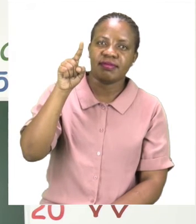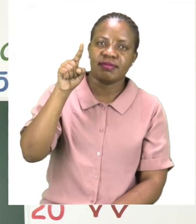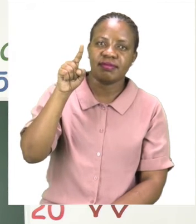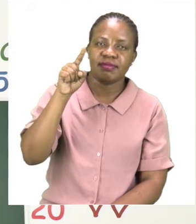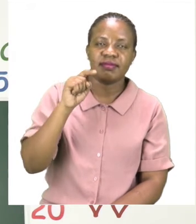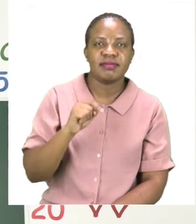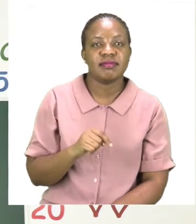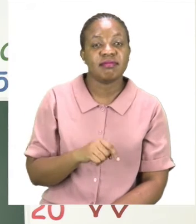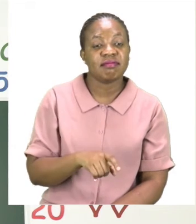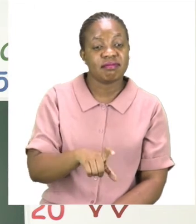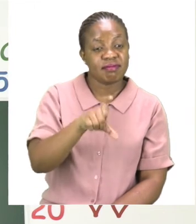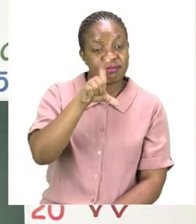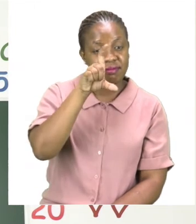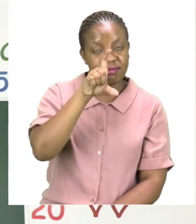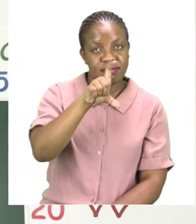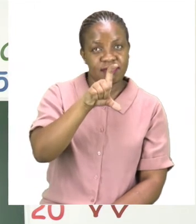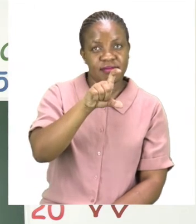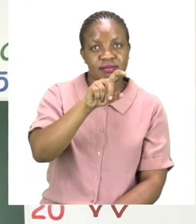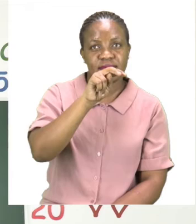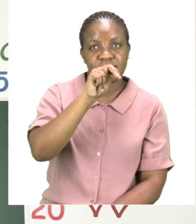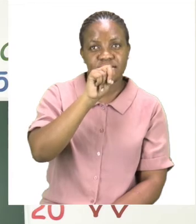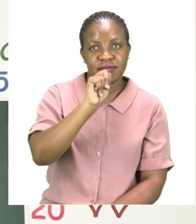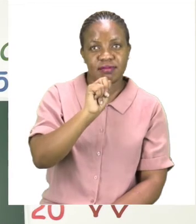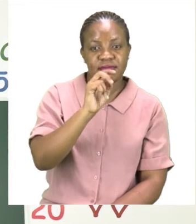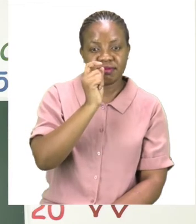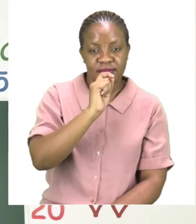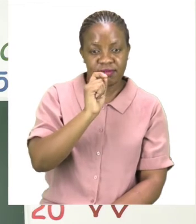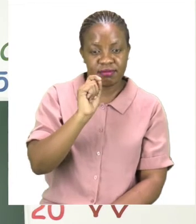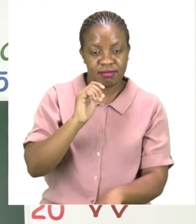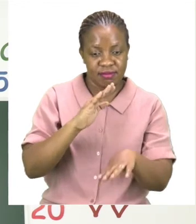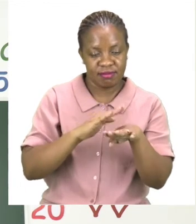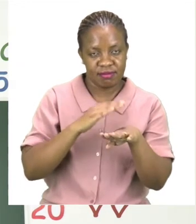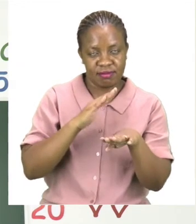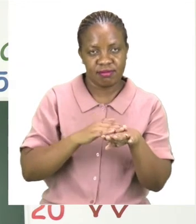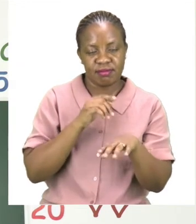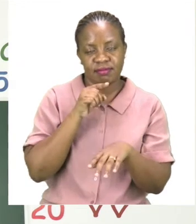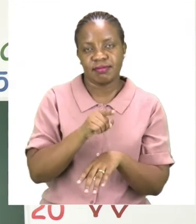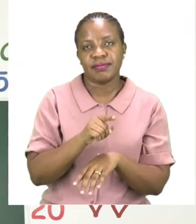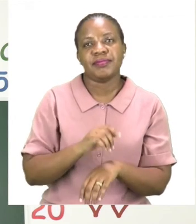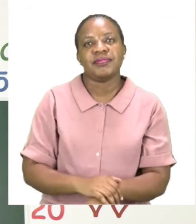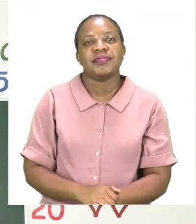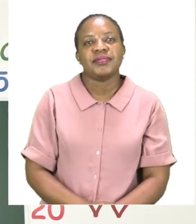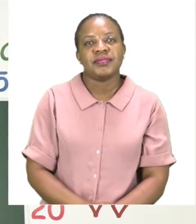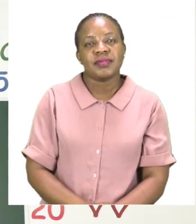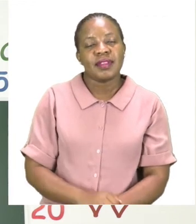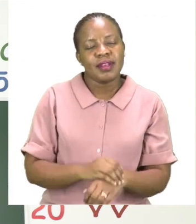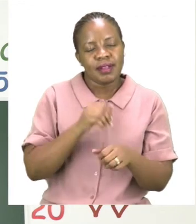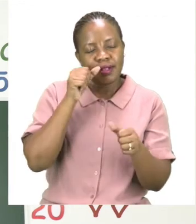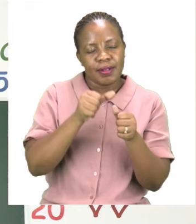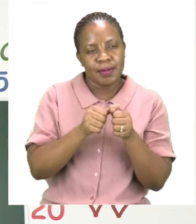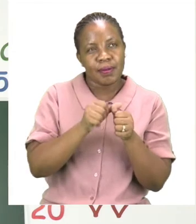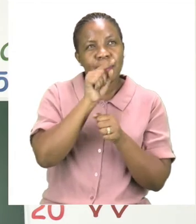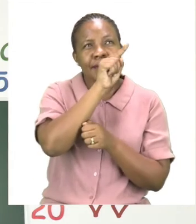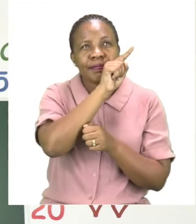And that is our capital letter N. Remember, it touches the top line and